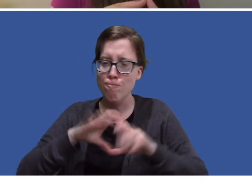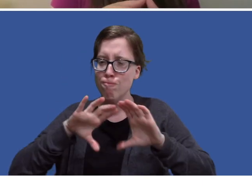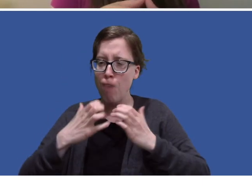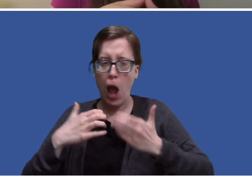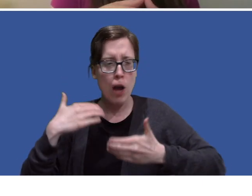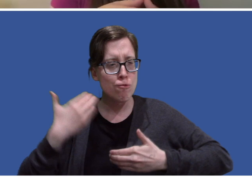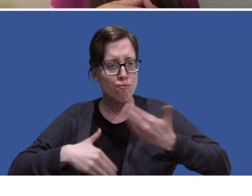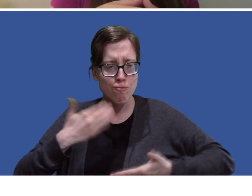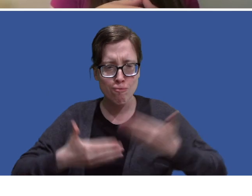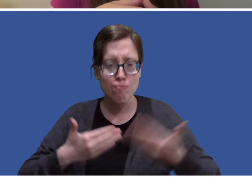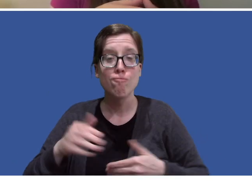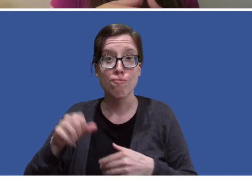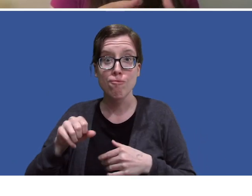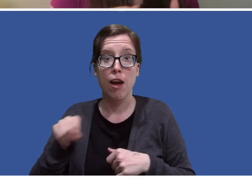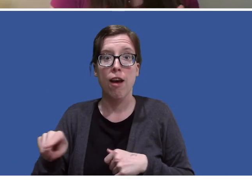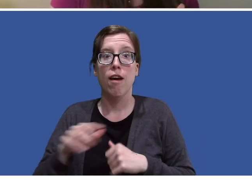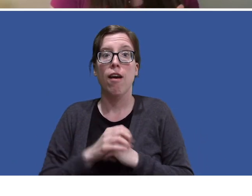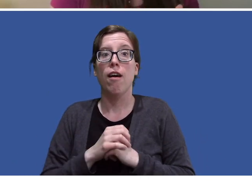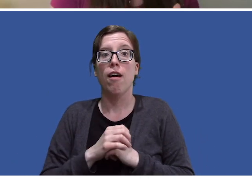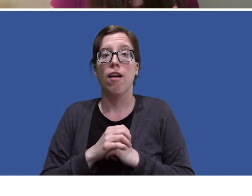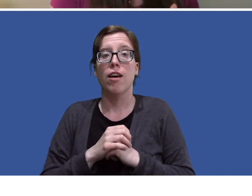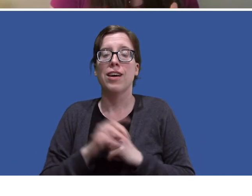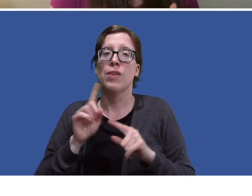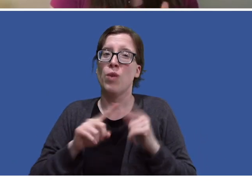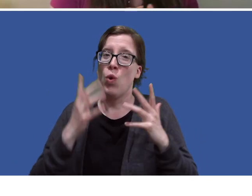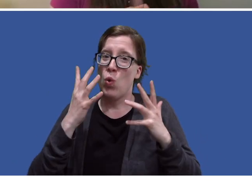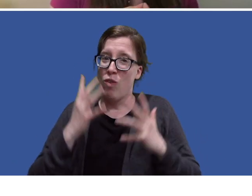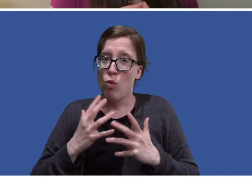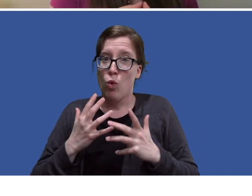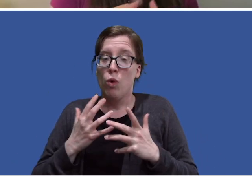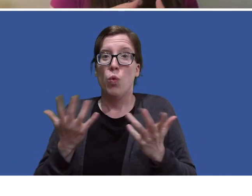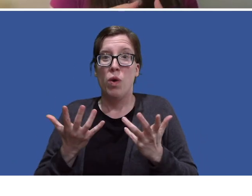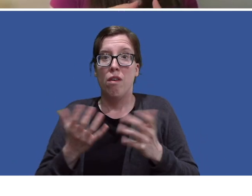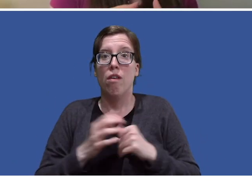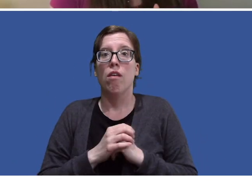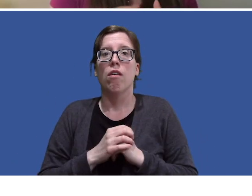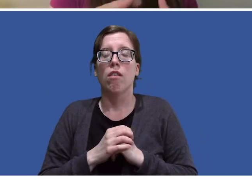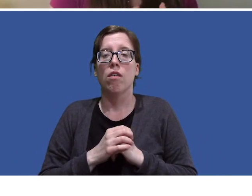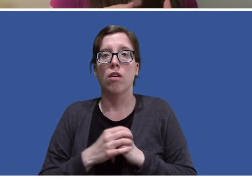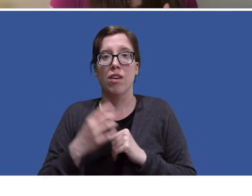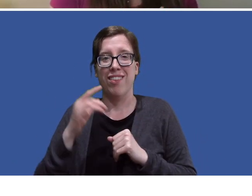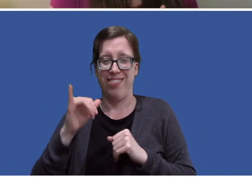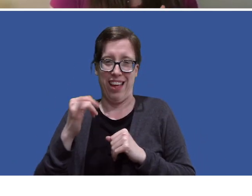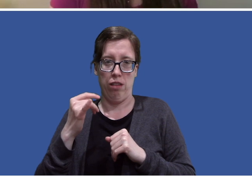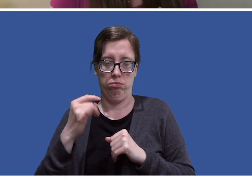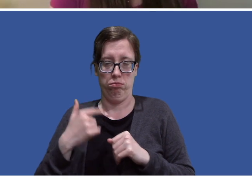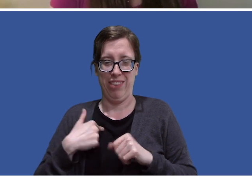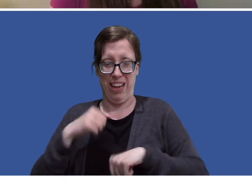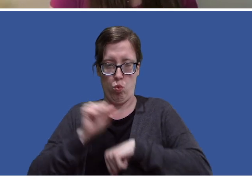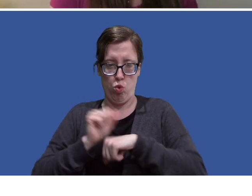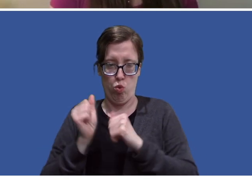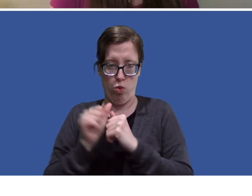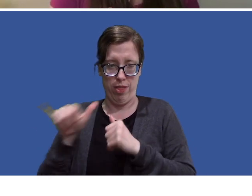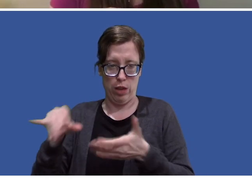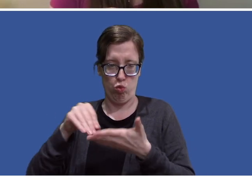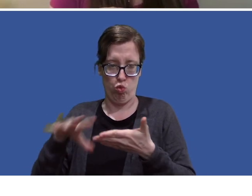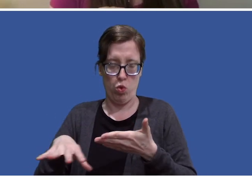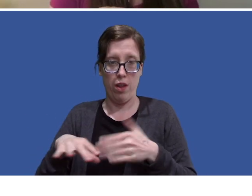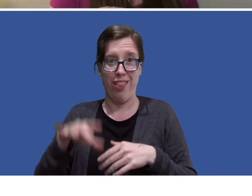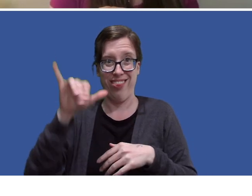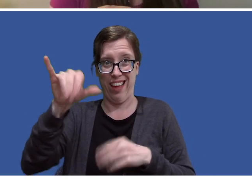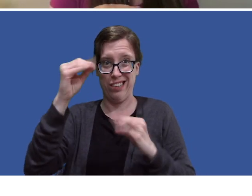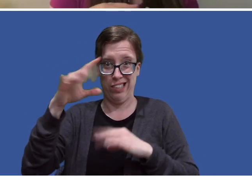unfortunately, one of the years that I worked with this student, the teacher did not always give enough wait time. And